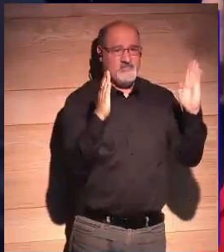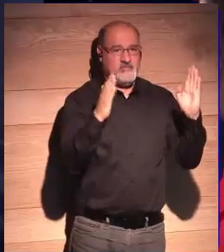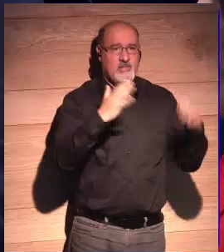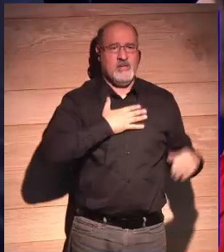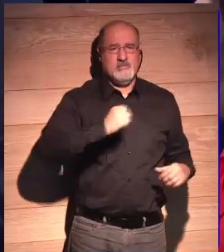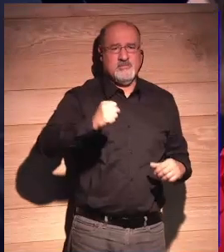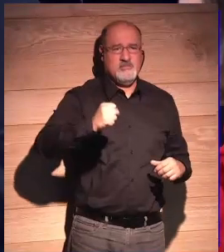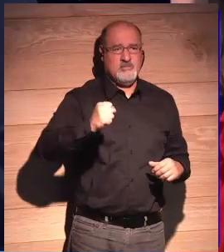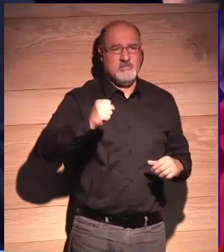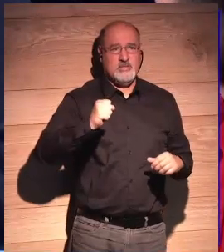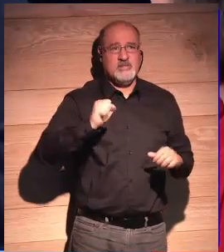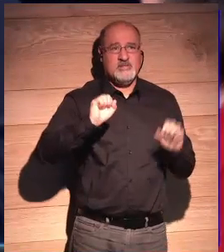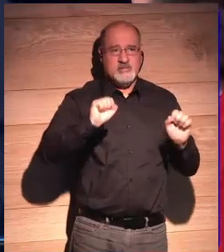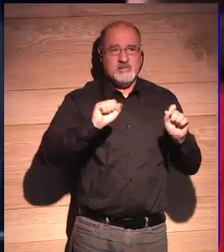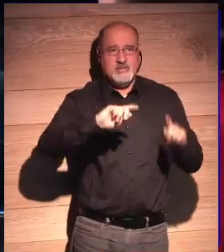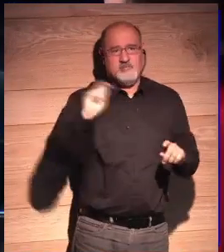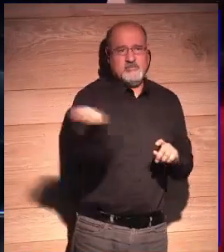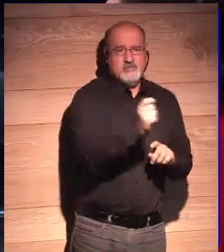was superheroes,